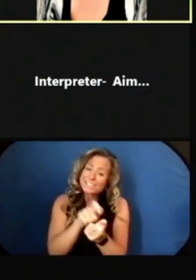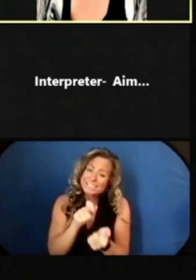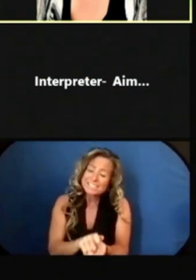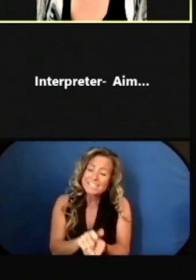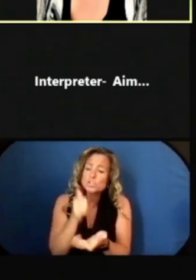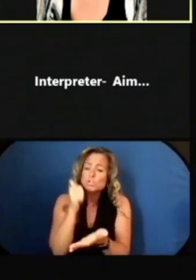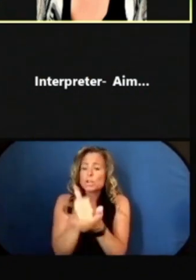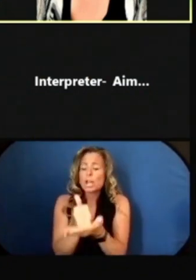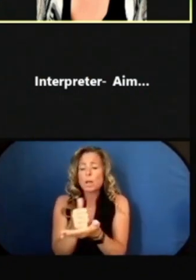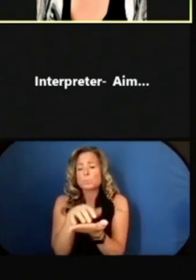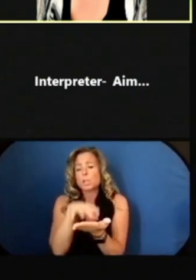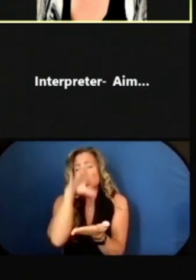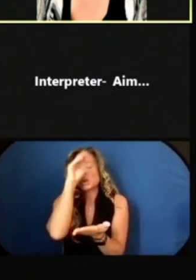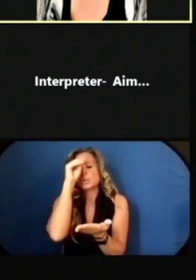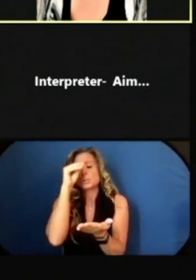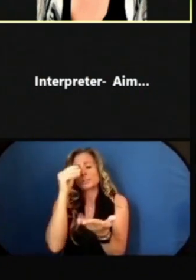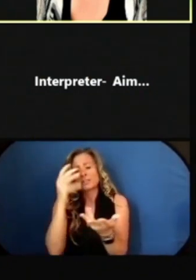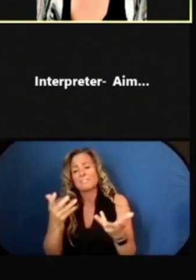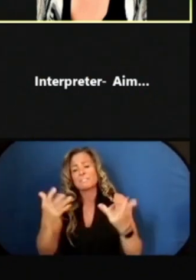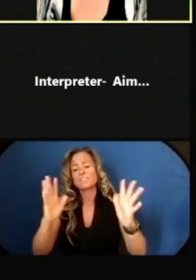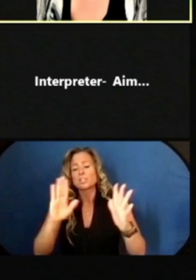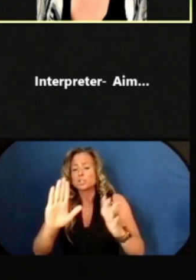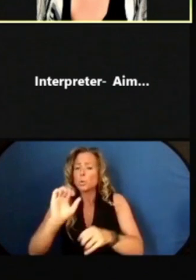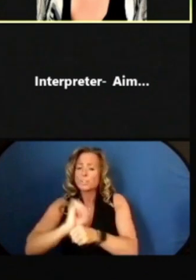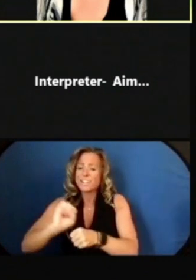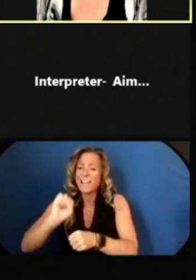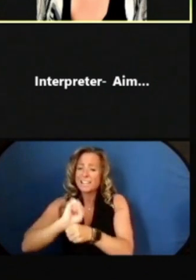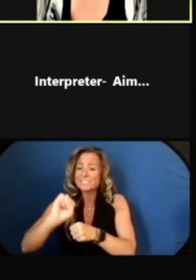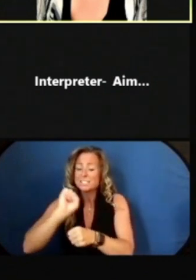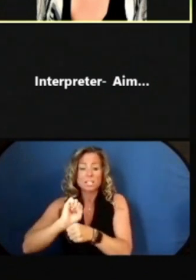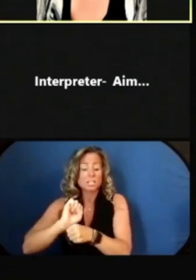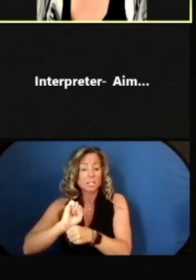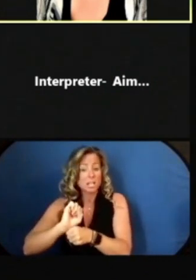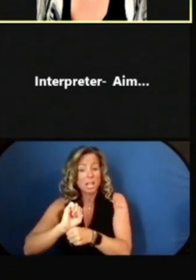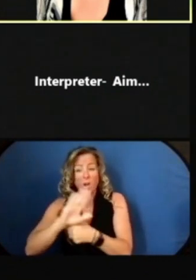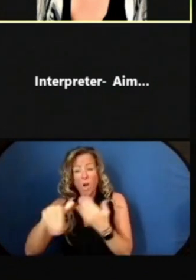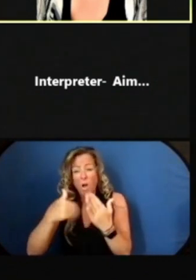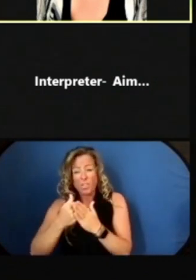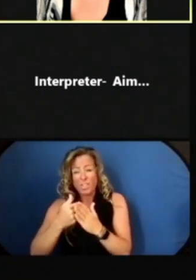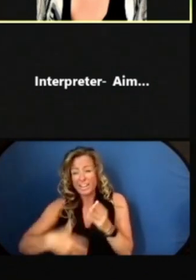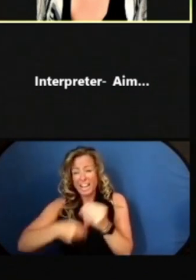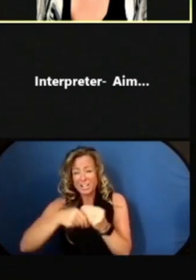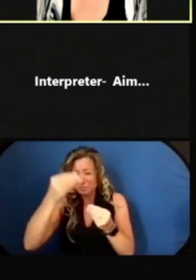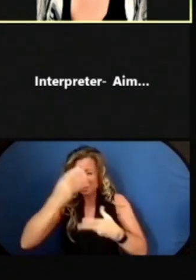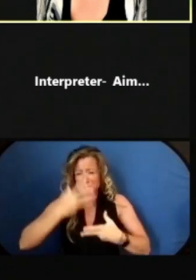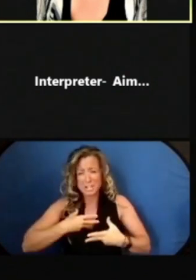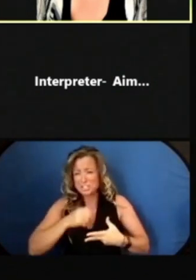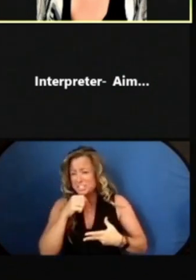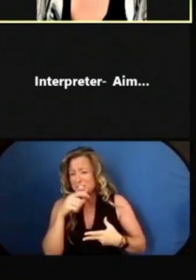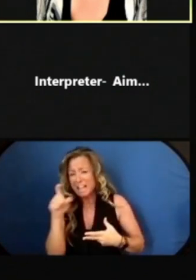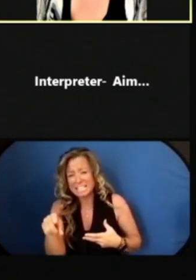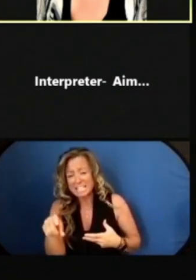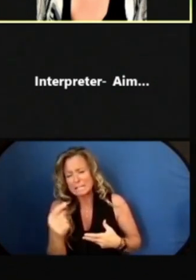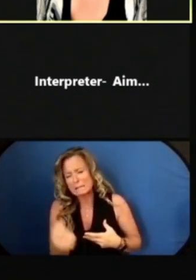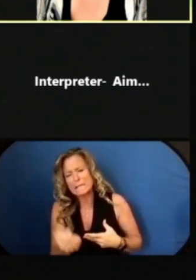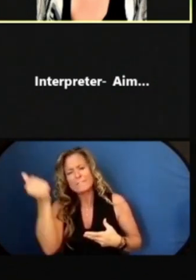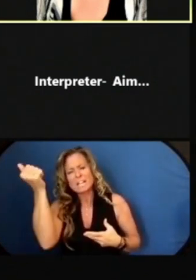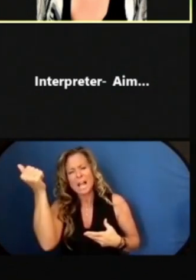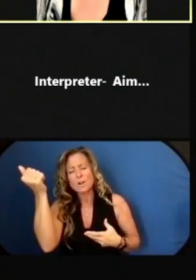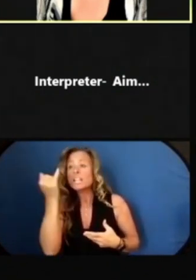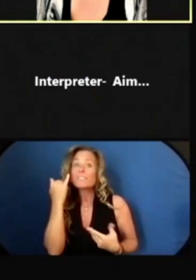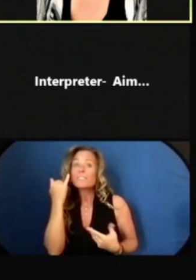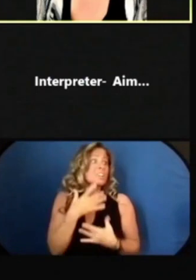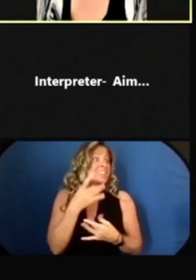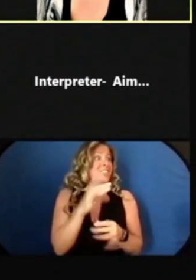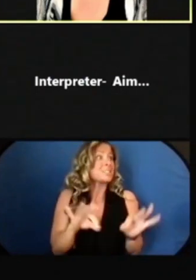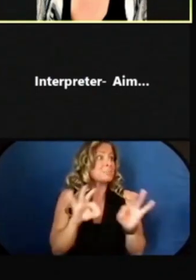learner complete the task. Leave out the details that don't help or that might distract, even if they're interesting and